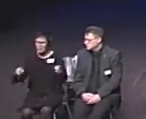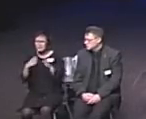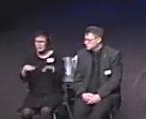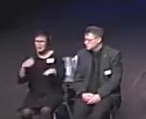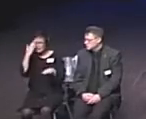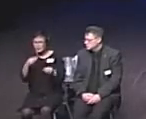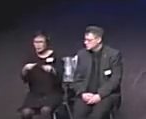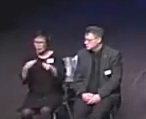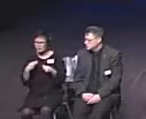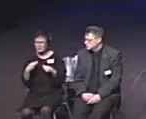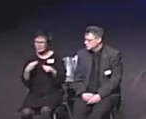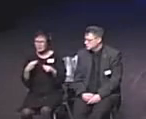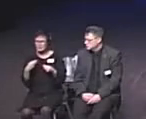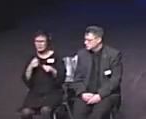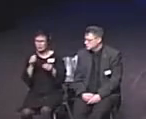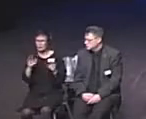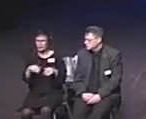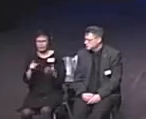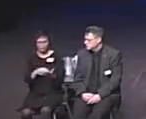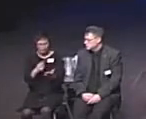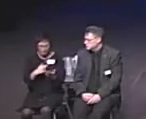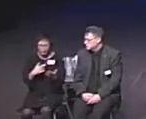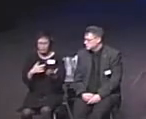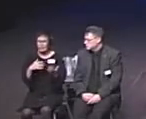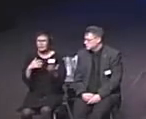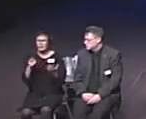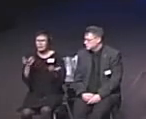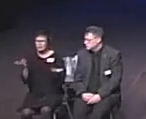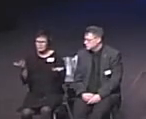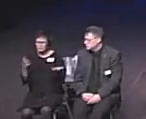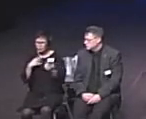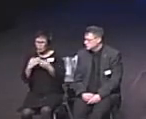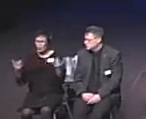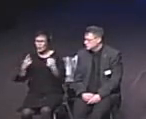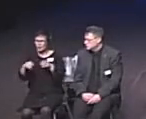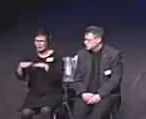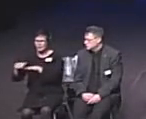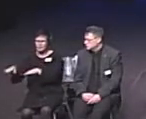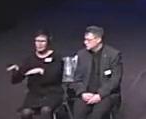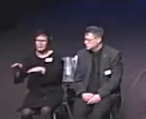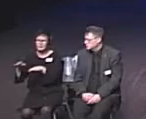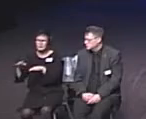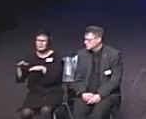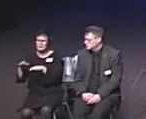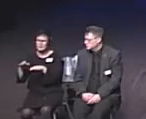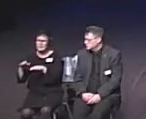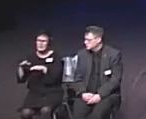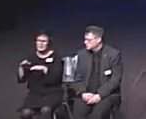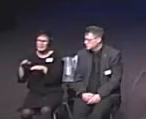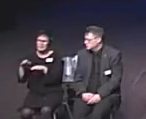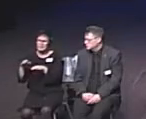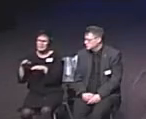easy start to just have like an iPad, but it's what you fill it in with, right? That makes it